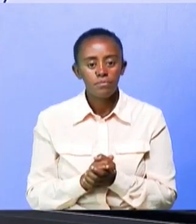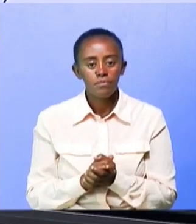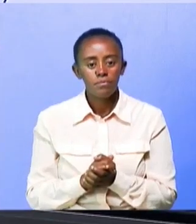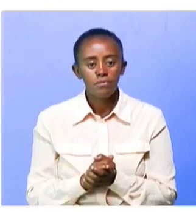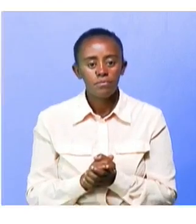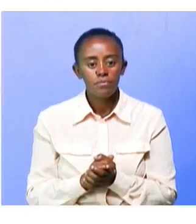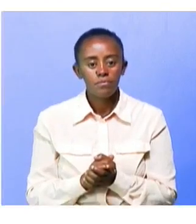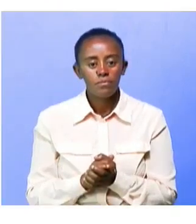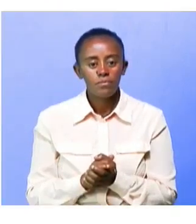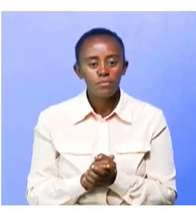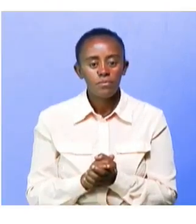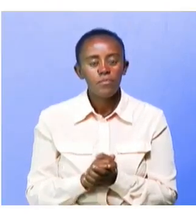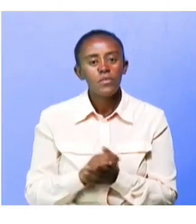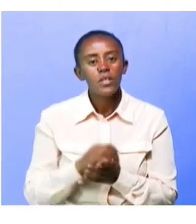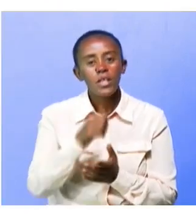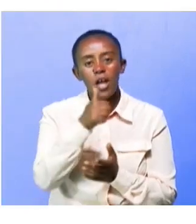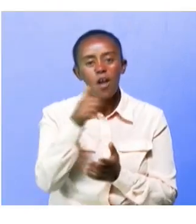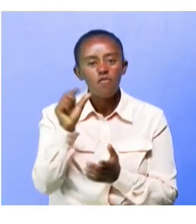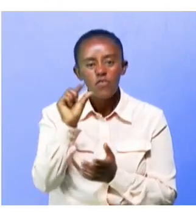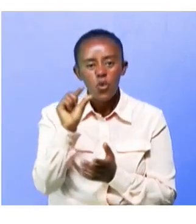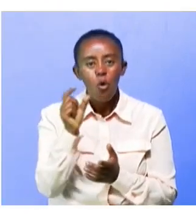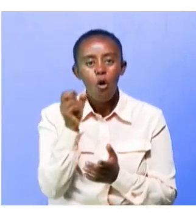A fear of